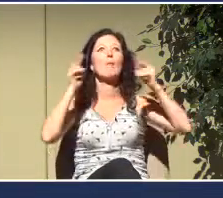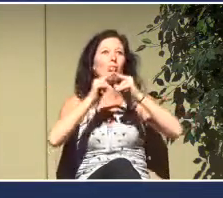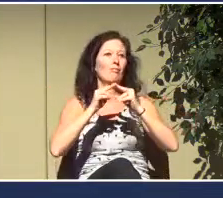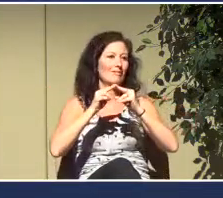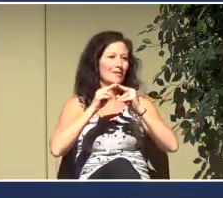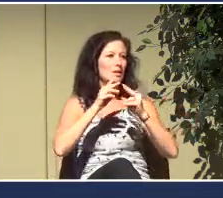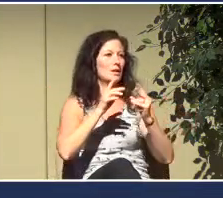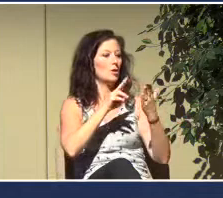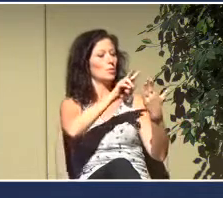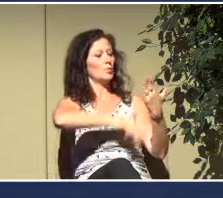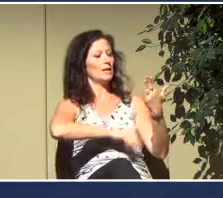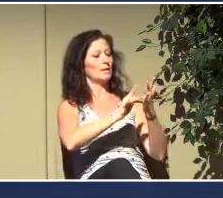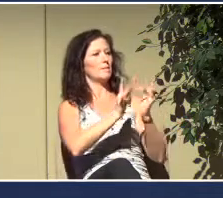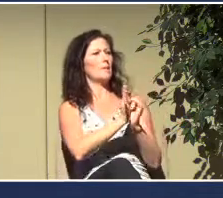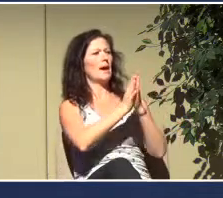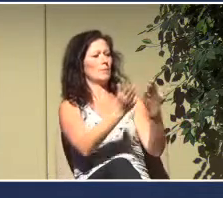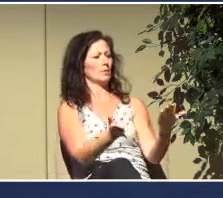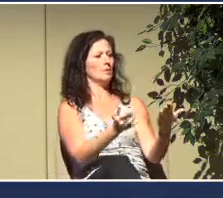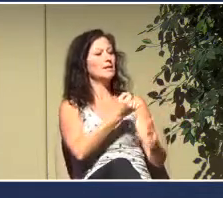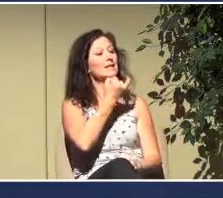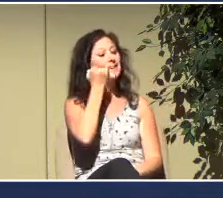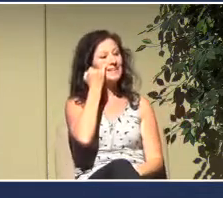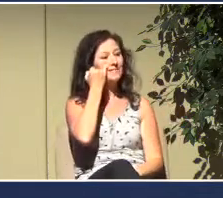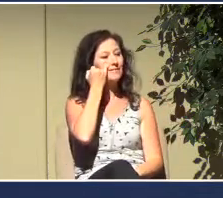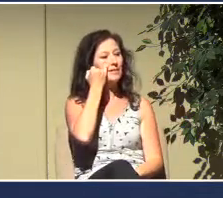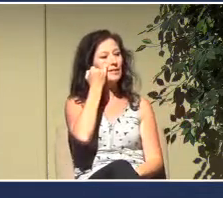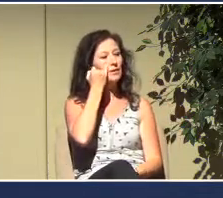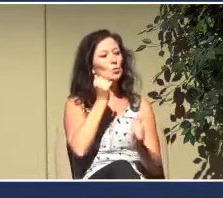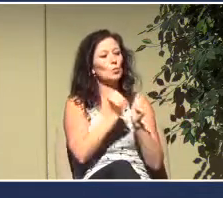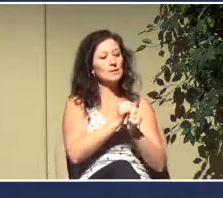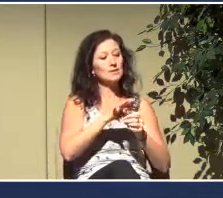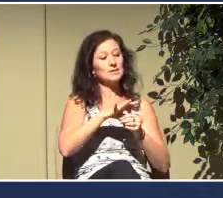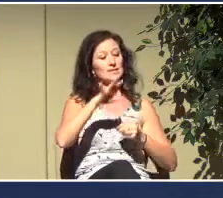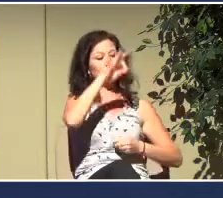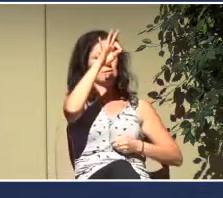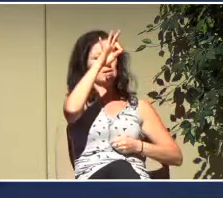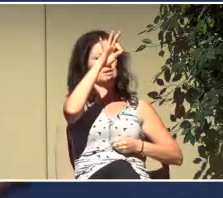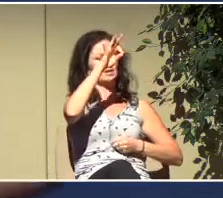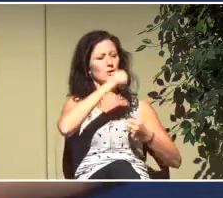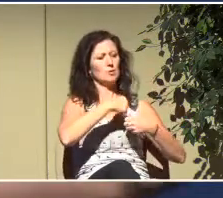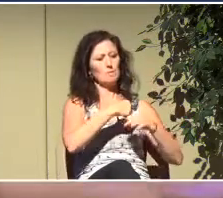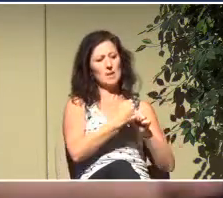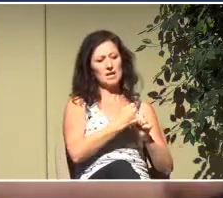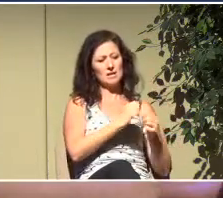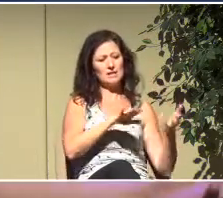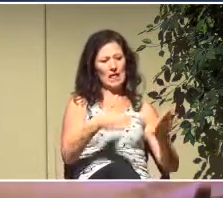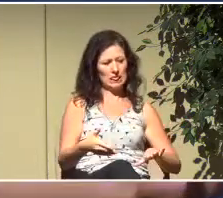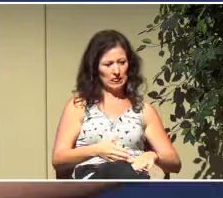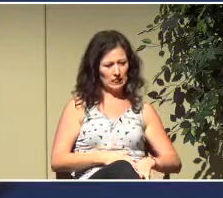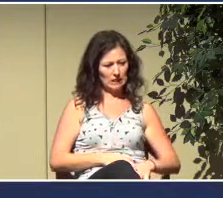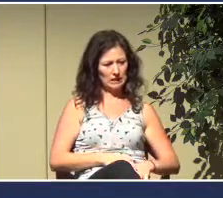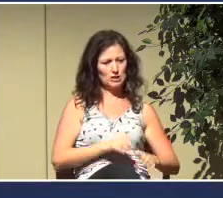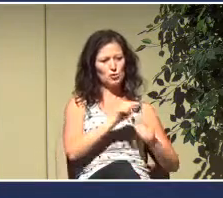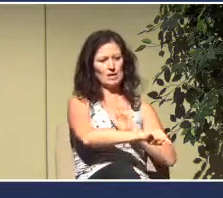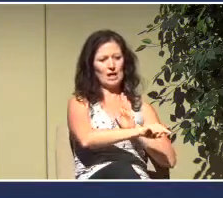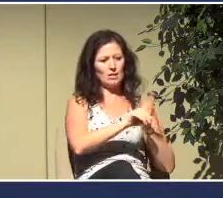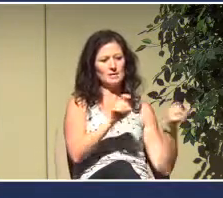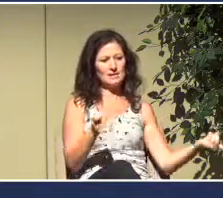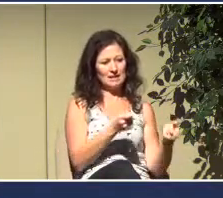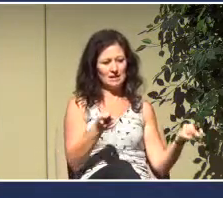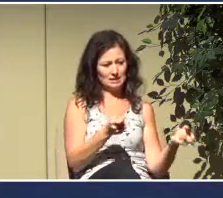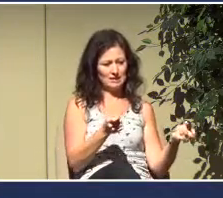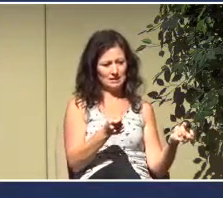passage. If by the Spirit you put to death the misdeeds of the body, you will live. It's like, how do I do that? Right? And